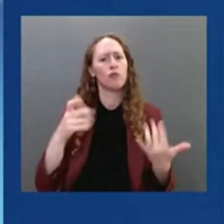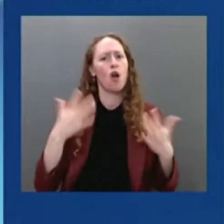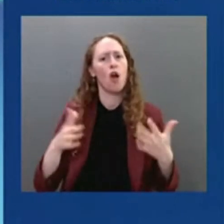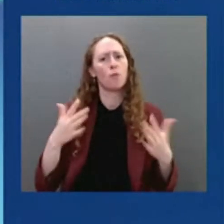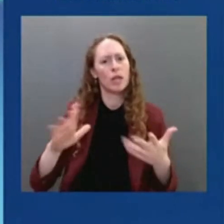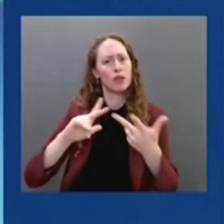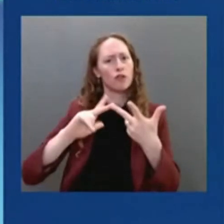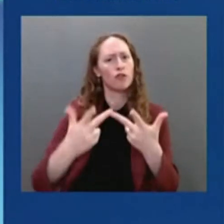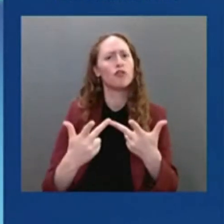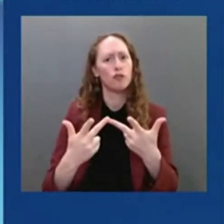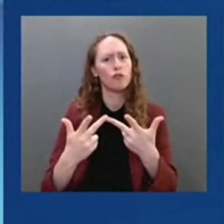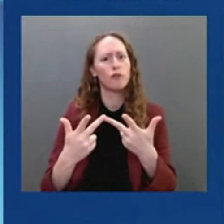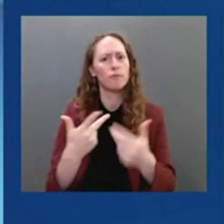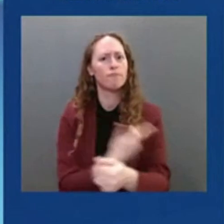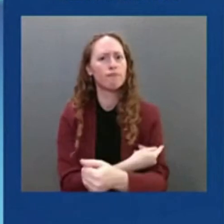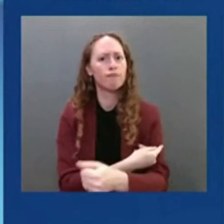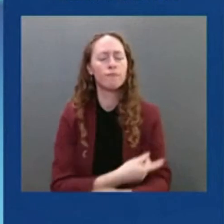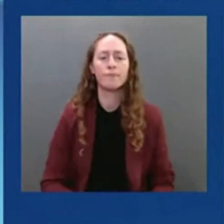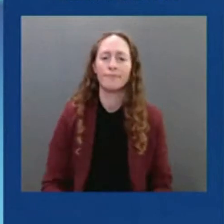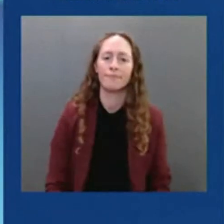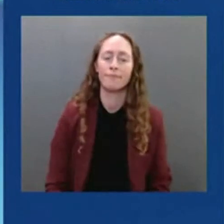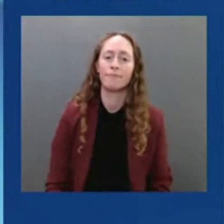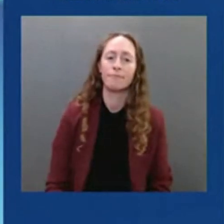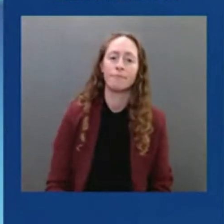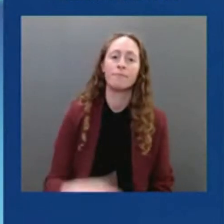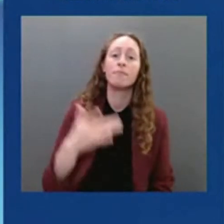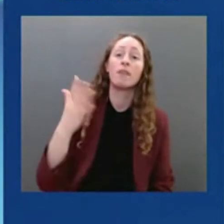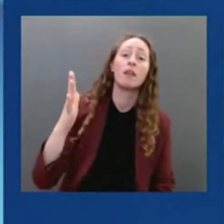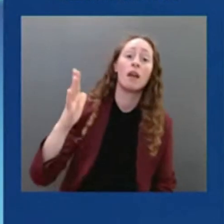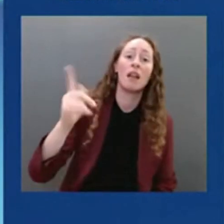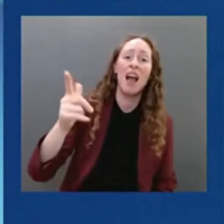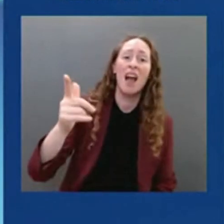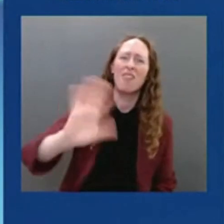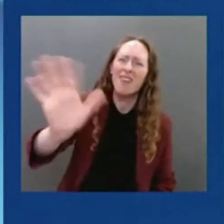don't delay. Do it now. Getting